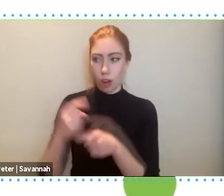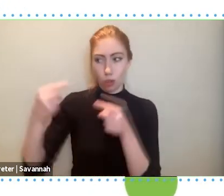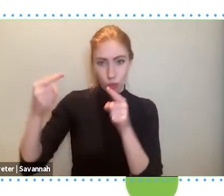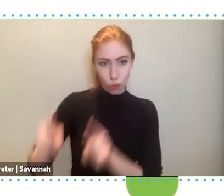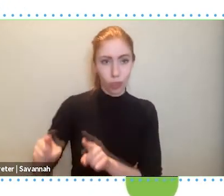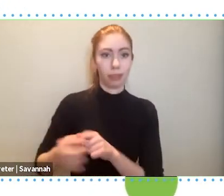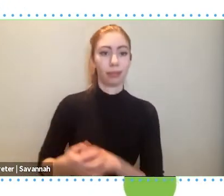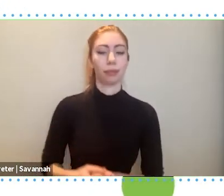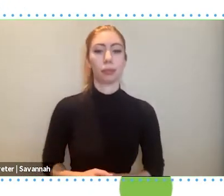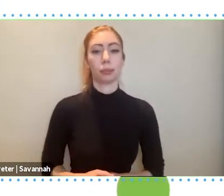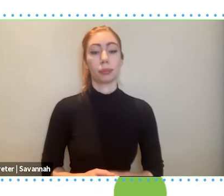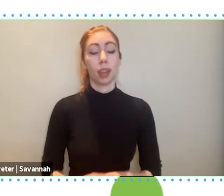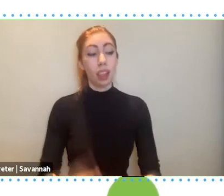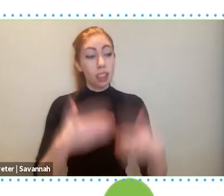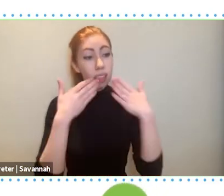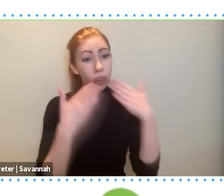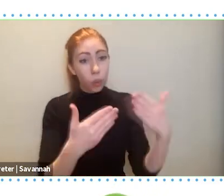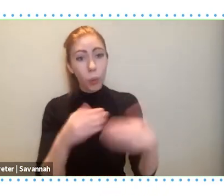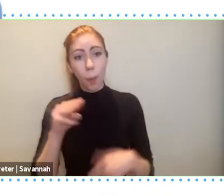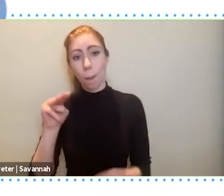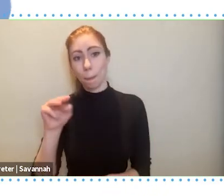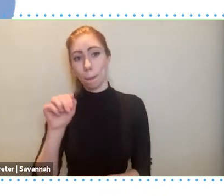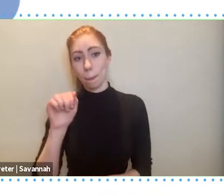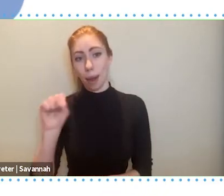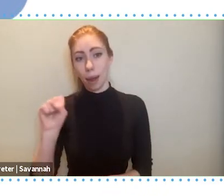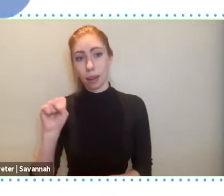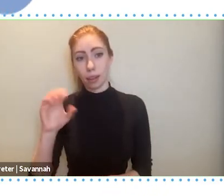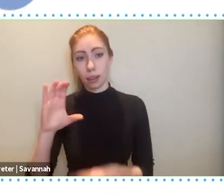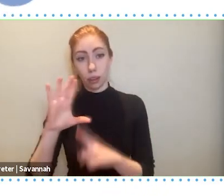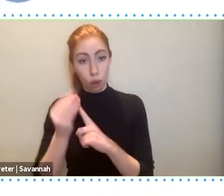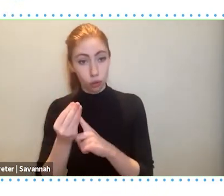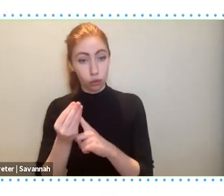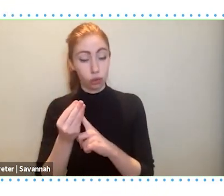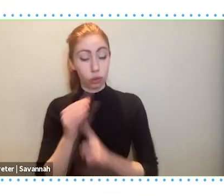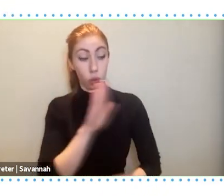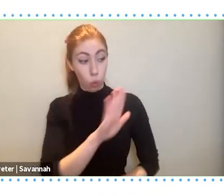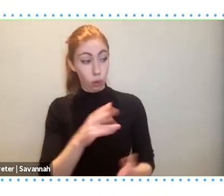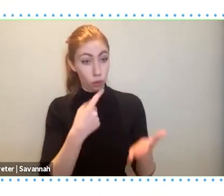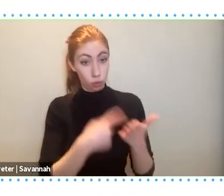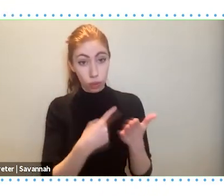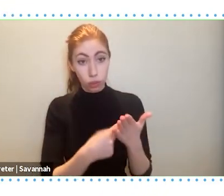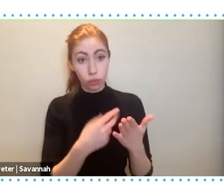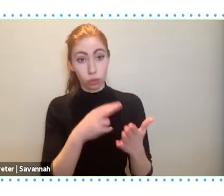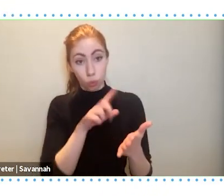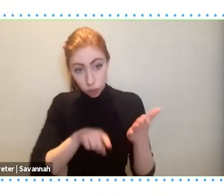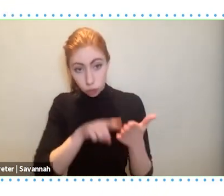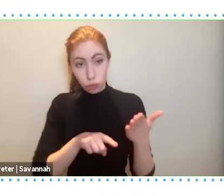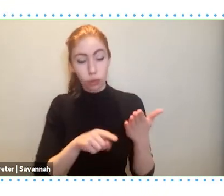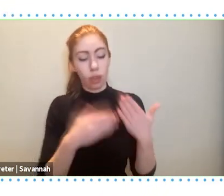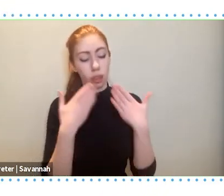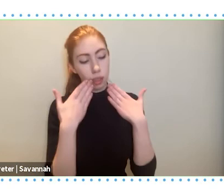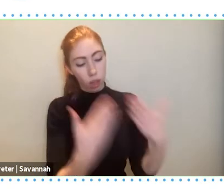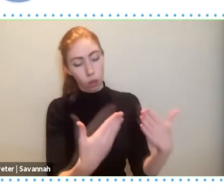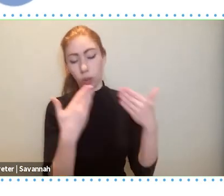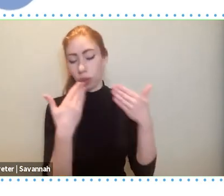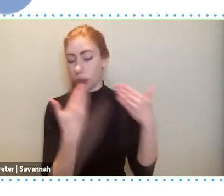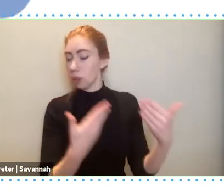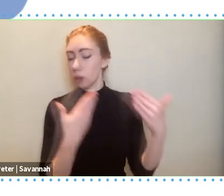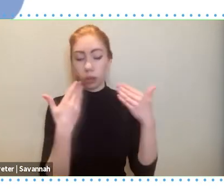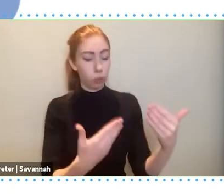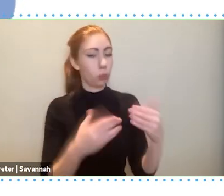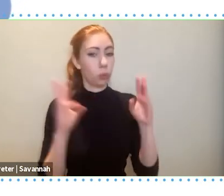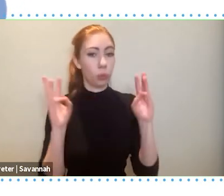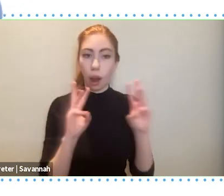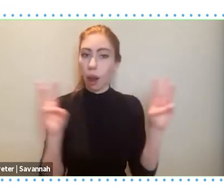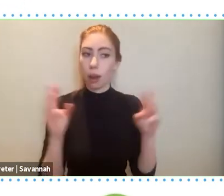Mass Culture for conducting this excellent research and for sharing with us these findings. Wow, rigorous,